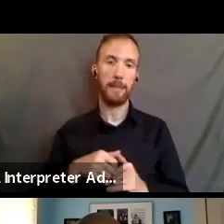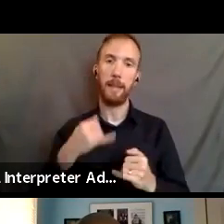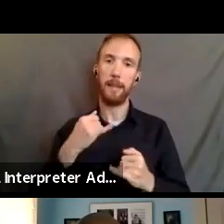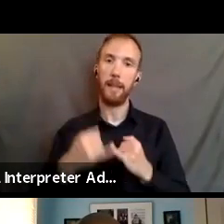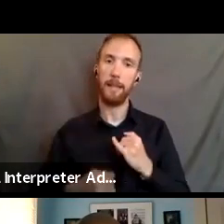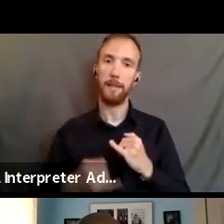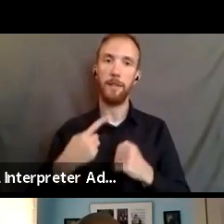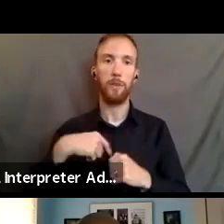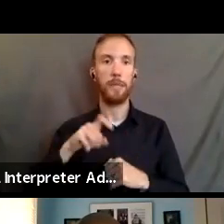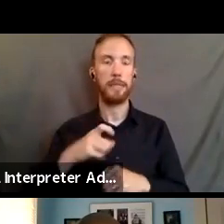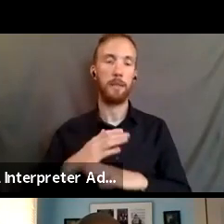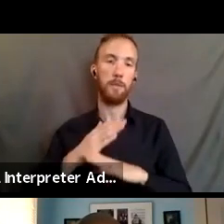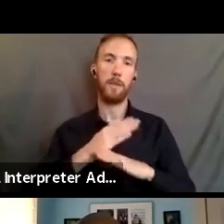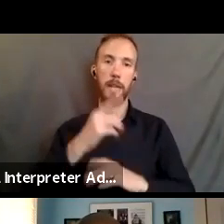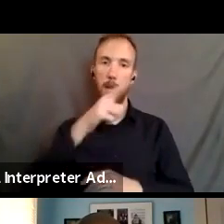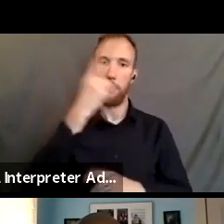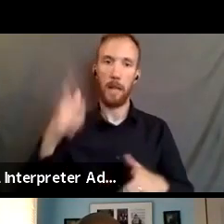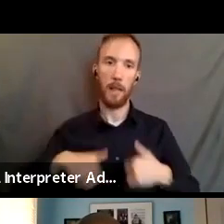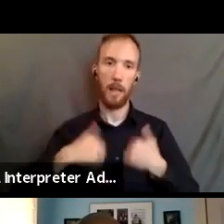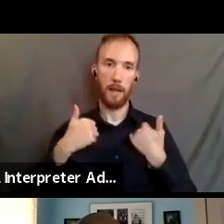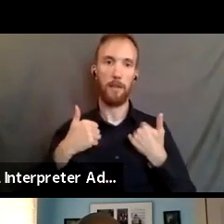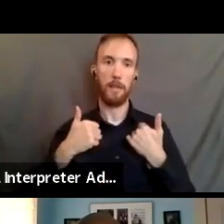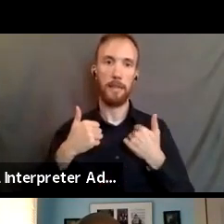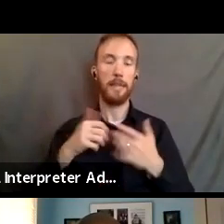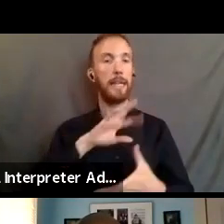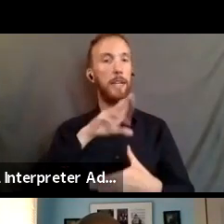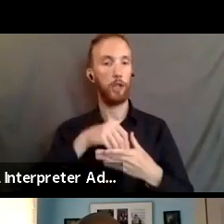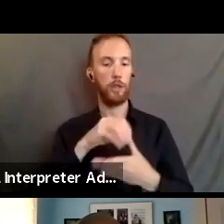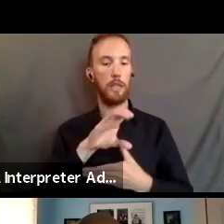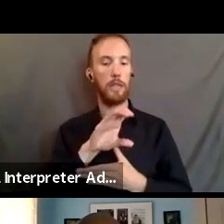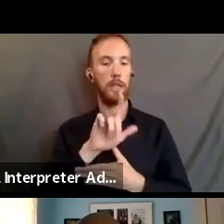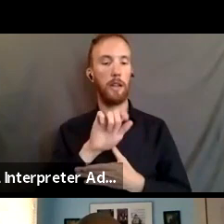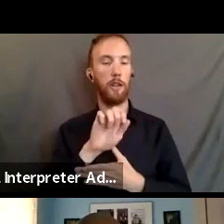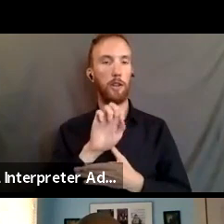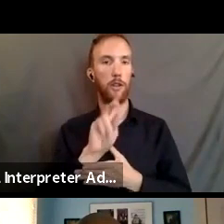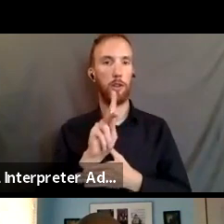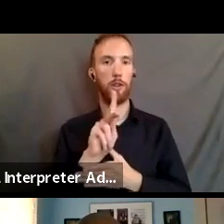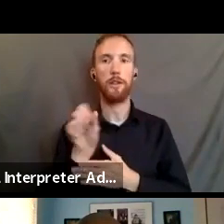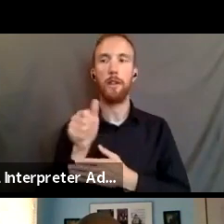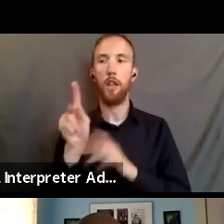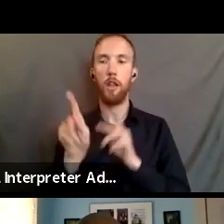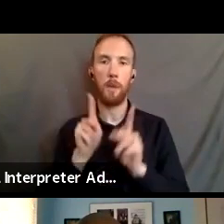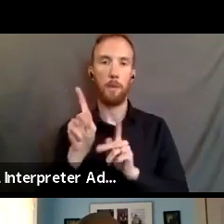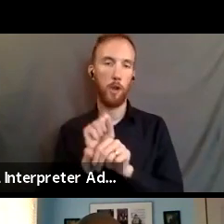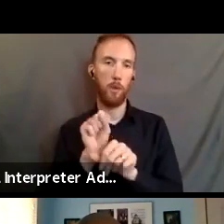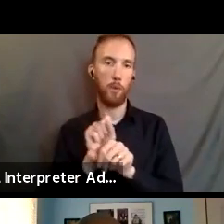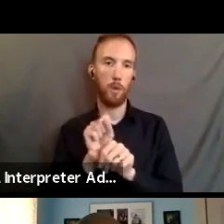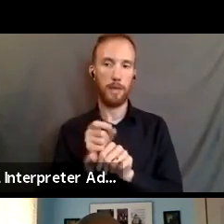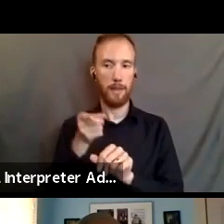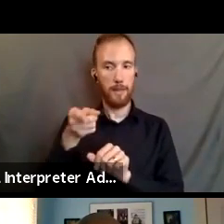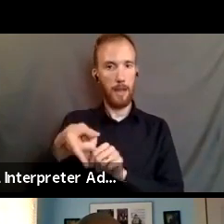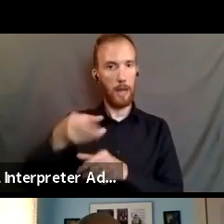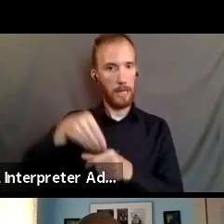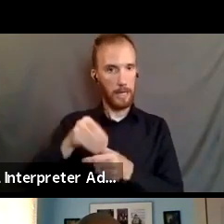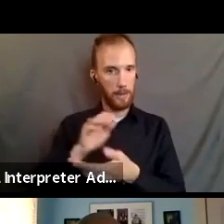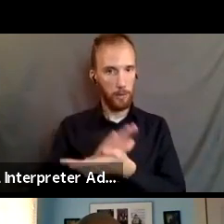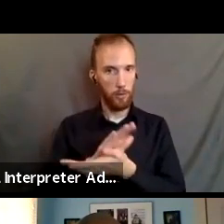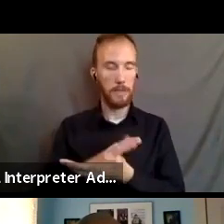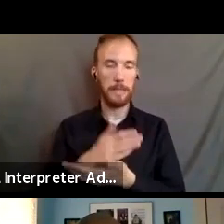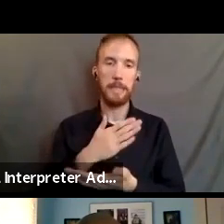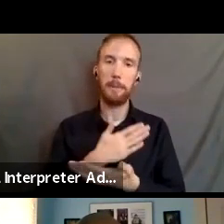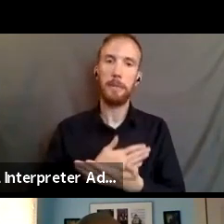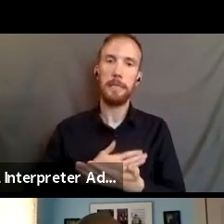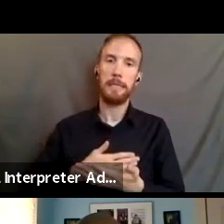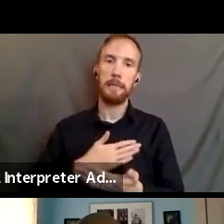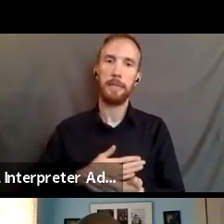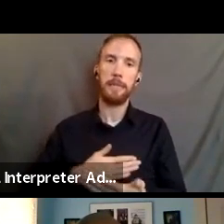that includes protecting our clerks that work in our chicago public schools please please please let's give them the safety and security that so many